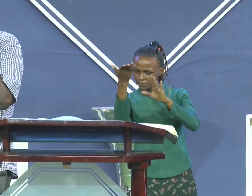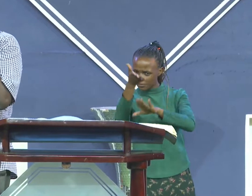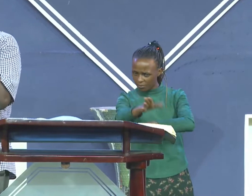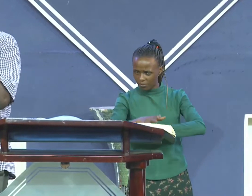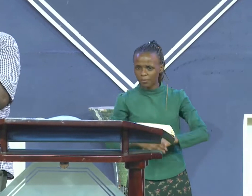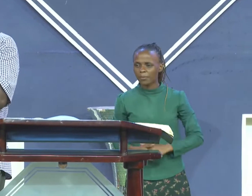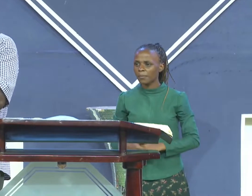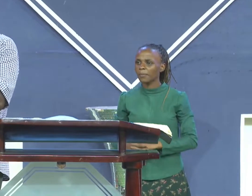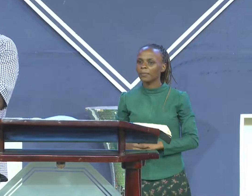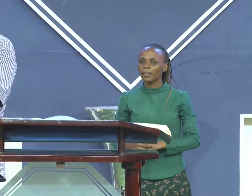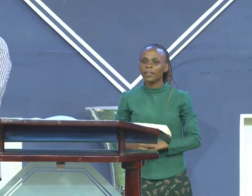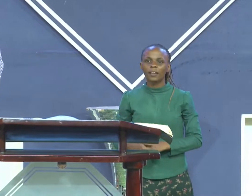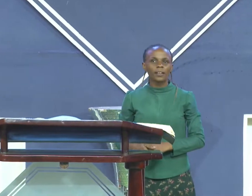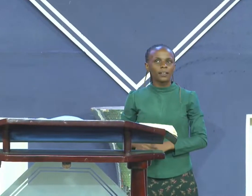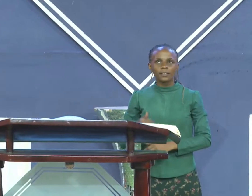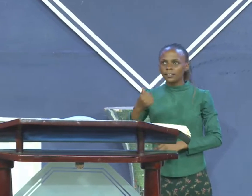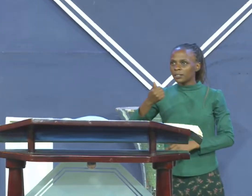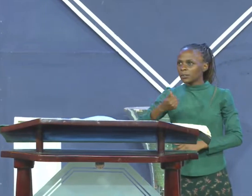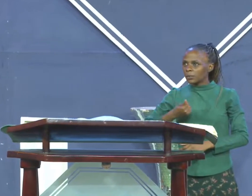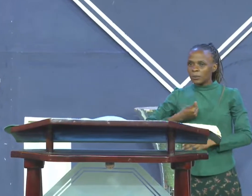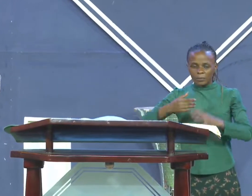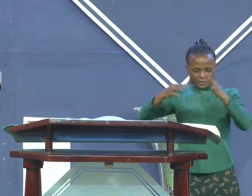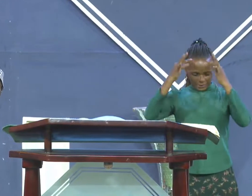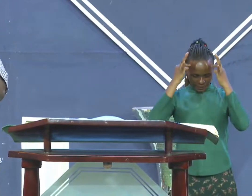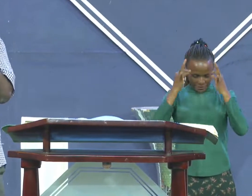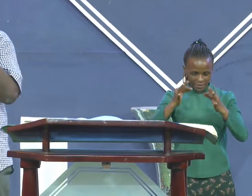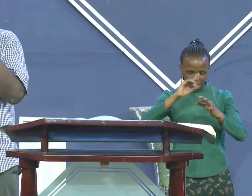dying. She chose to go and put the son